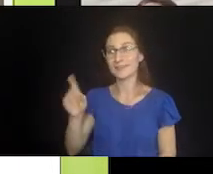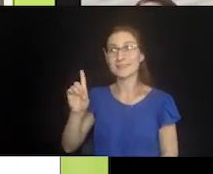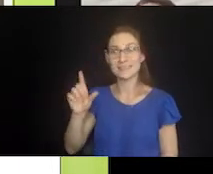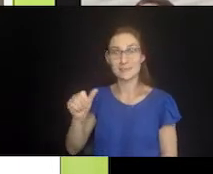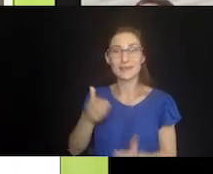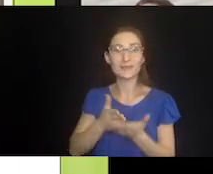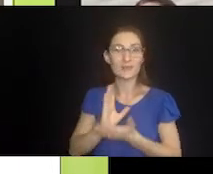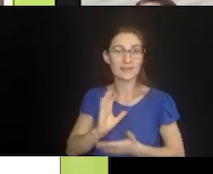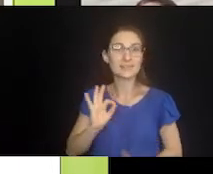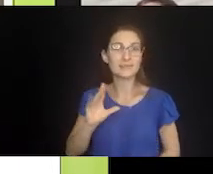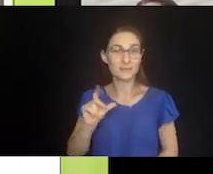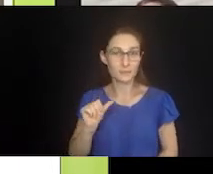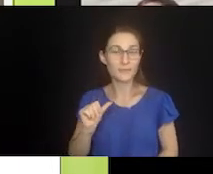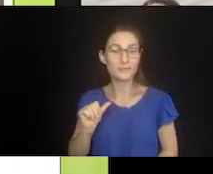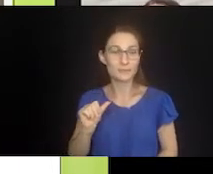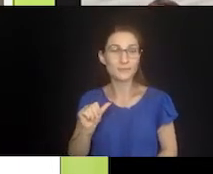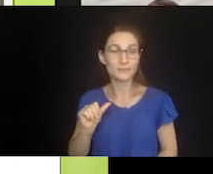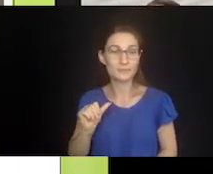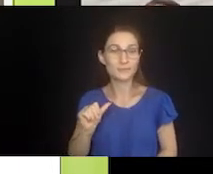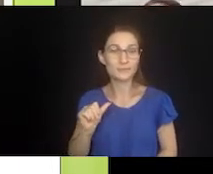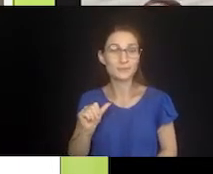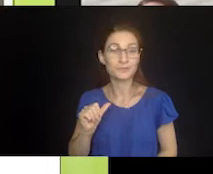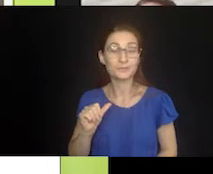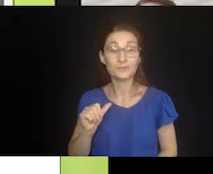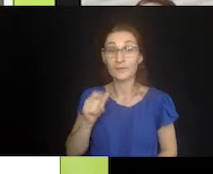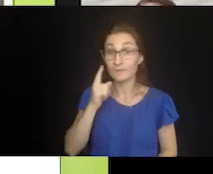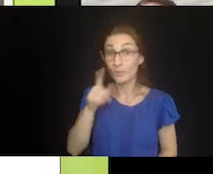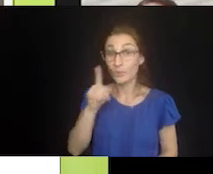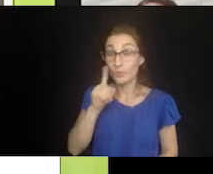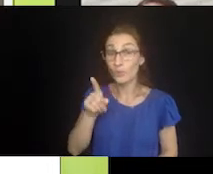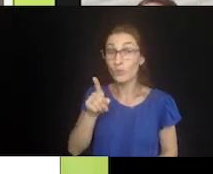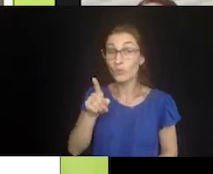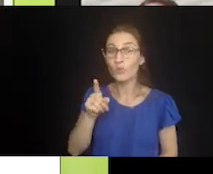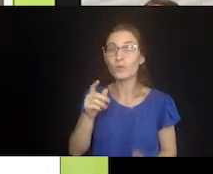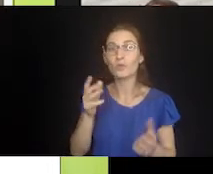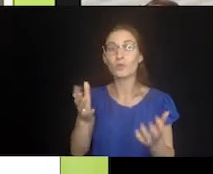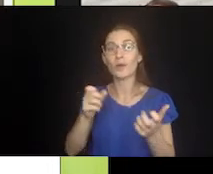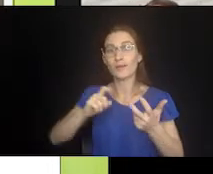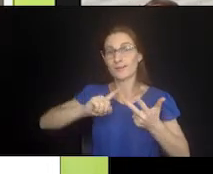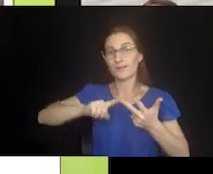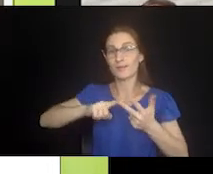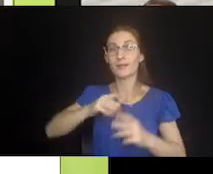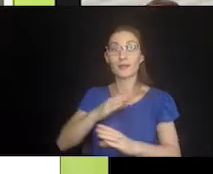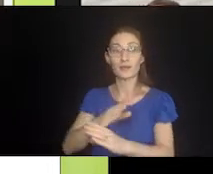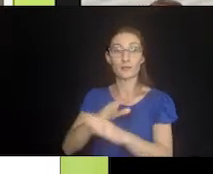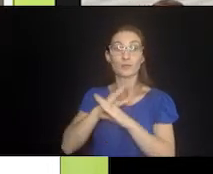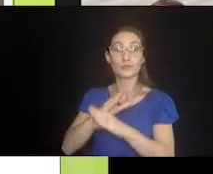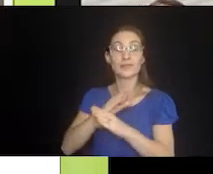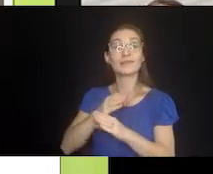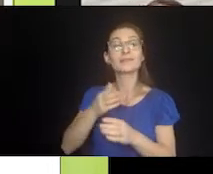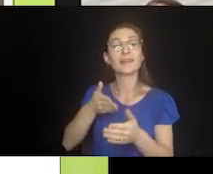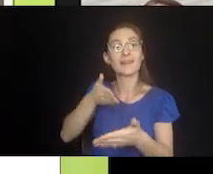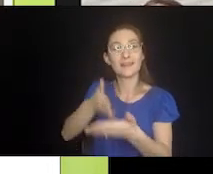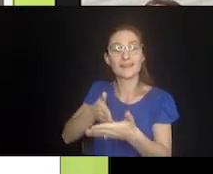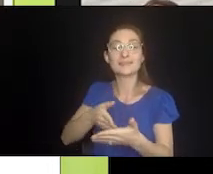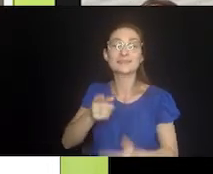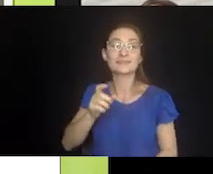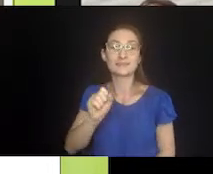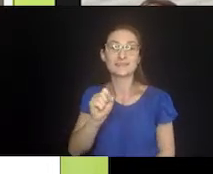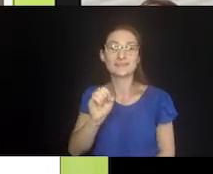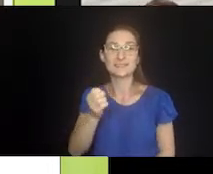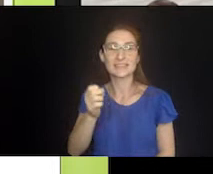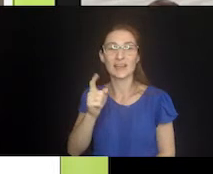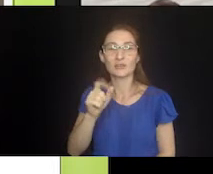with Disability Rights Florida on protecting people with disabilities against